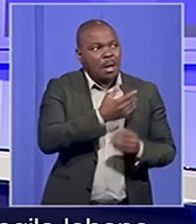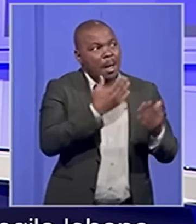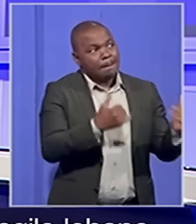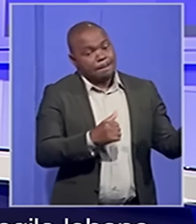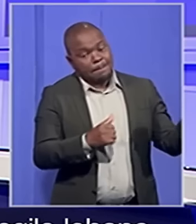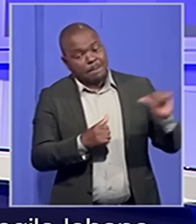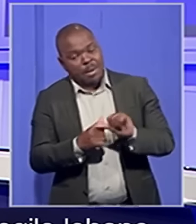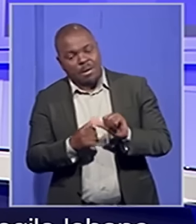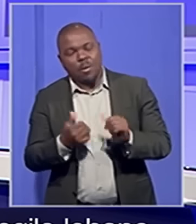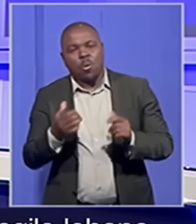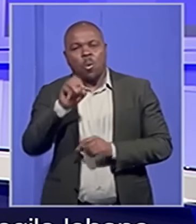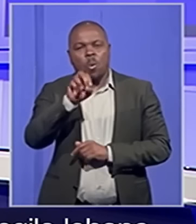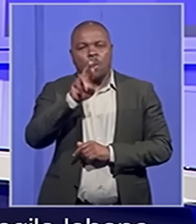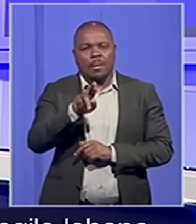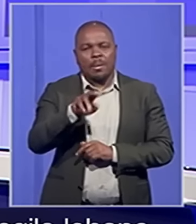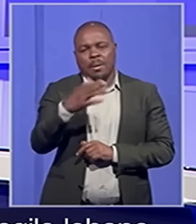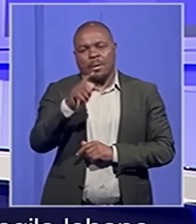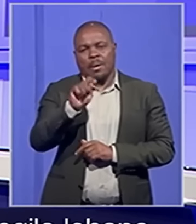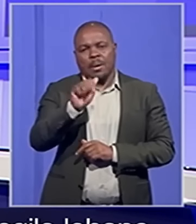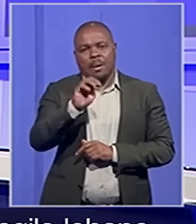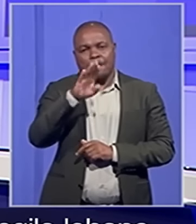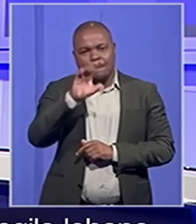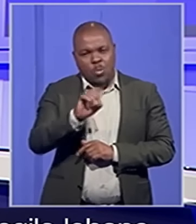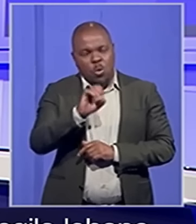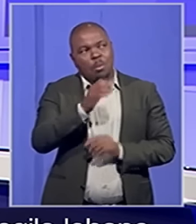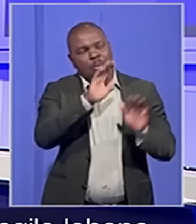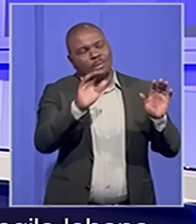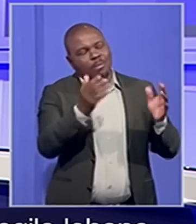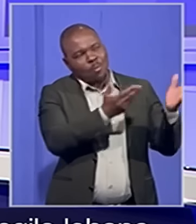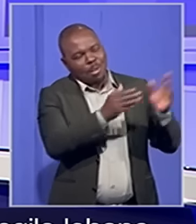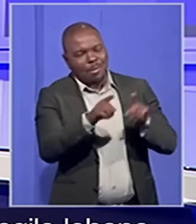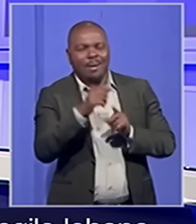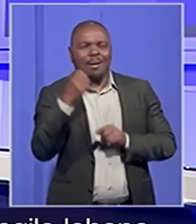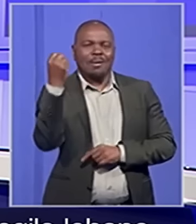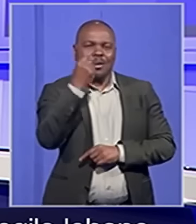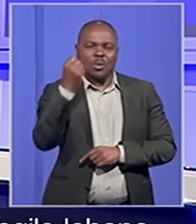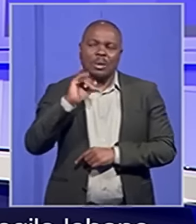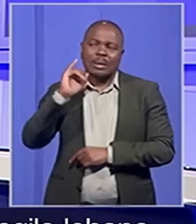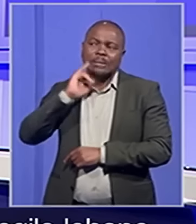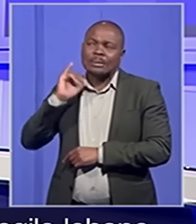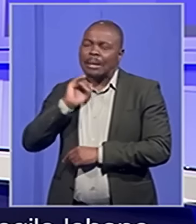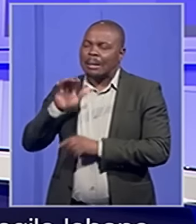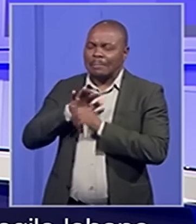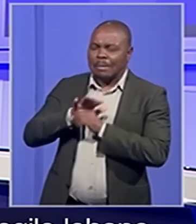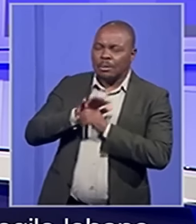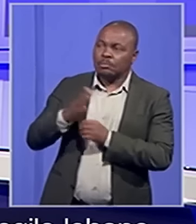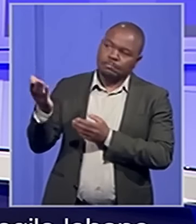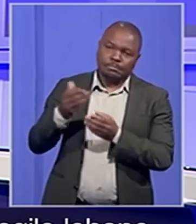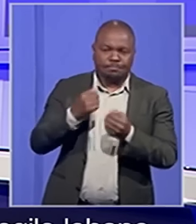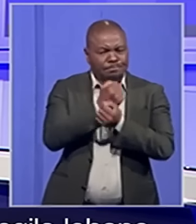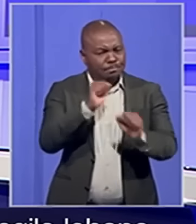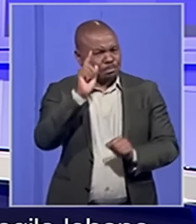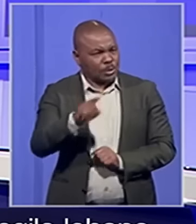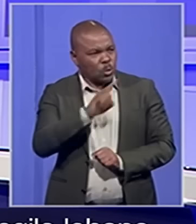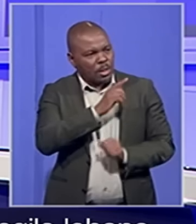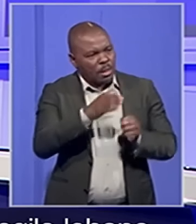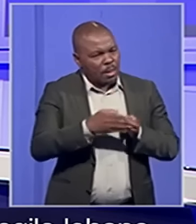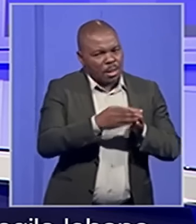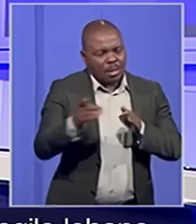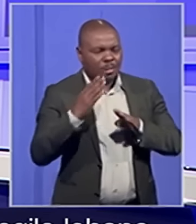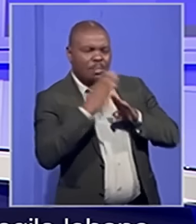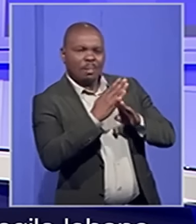OR Tambo. Mmušo wa Israel o bile ka tlase ga kgatelelo go lokolla balola ditokelo bao ba thibetšwego leetong la bona go leba ka